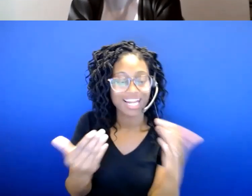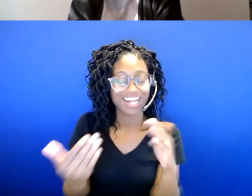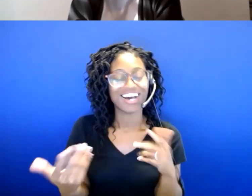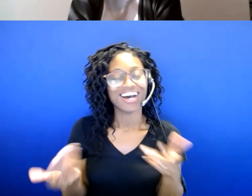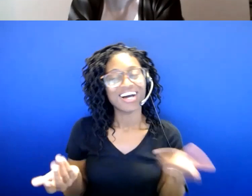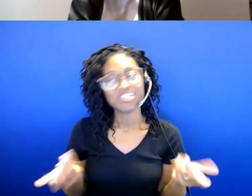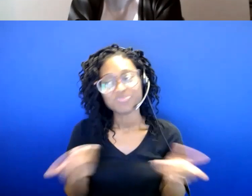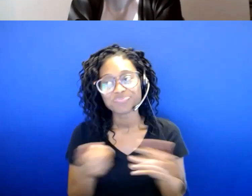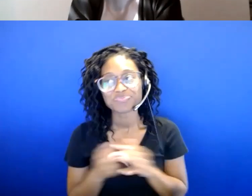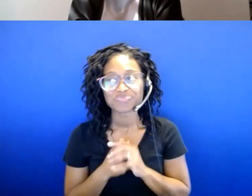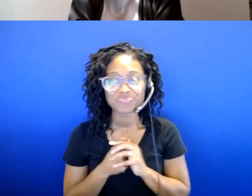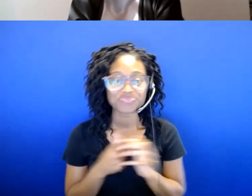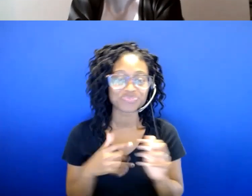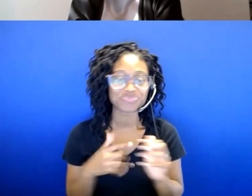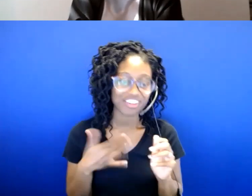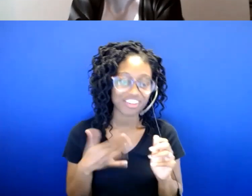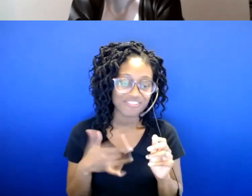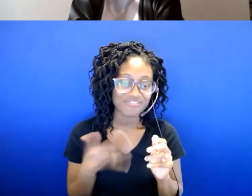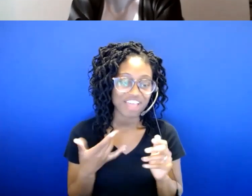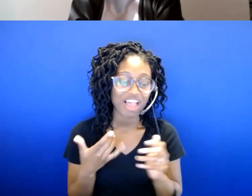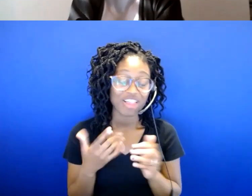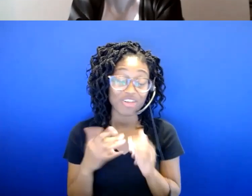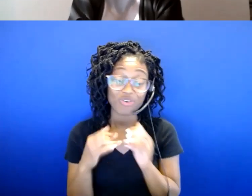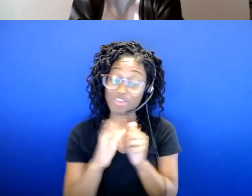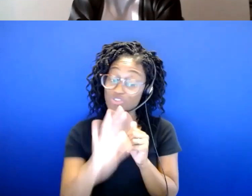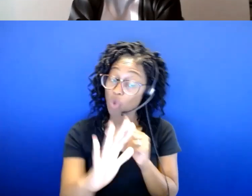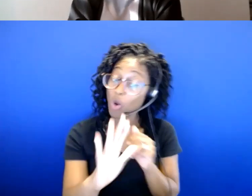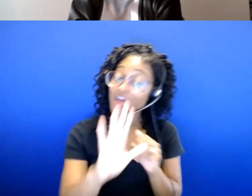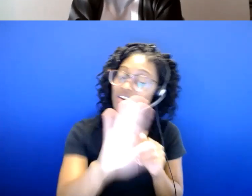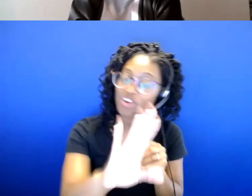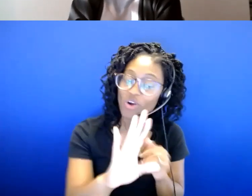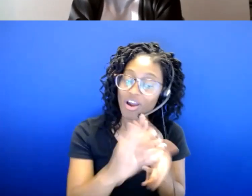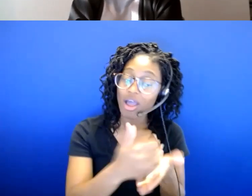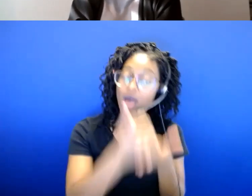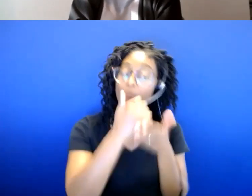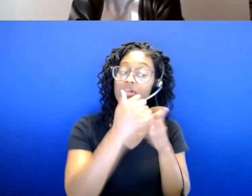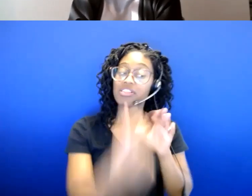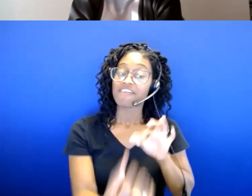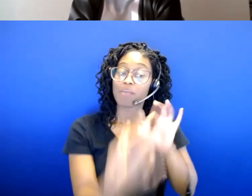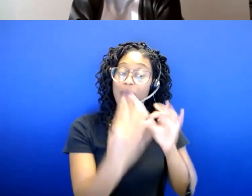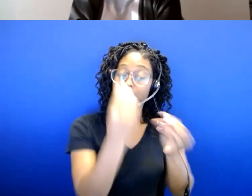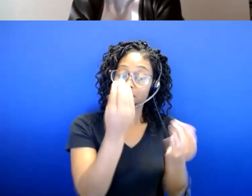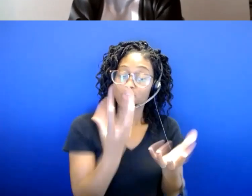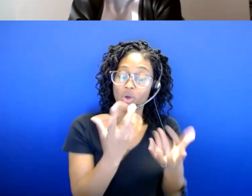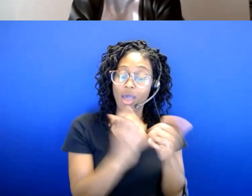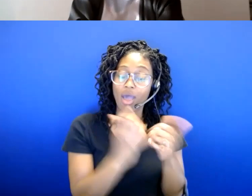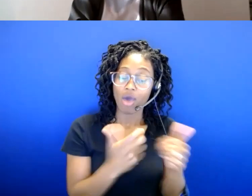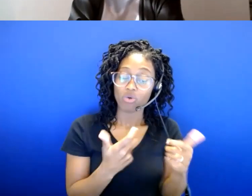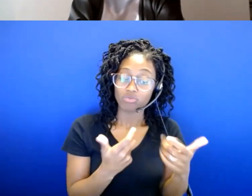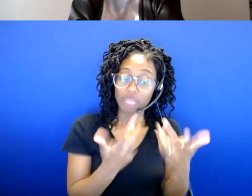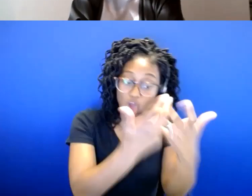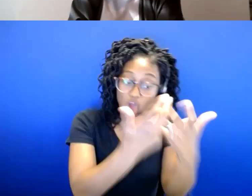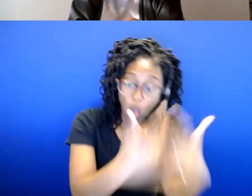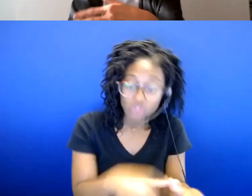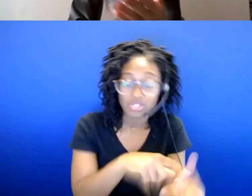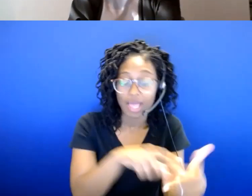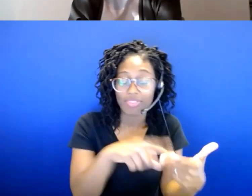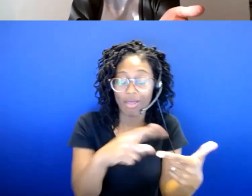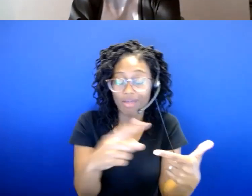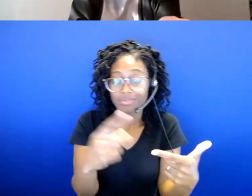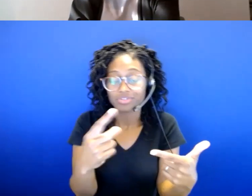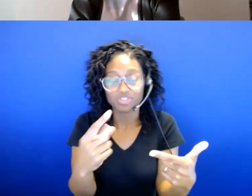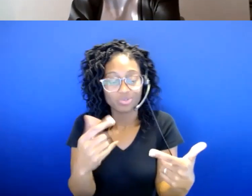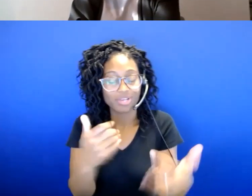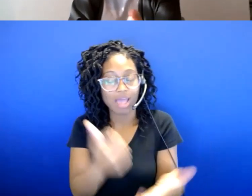feel with your feedback and collaboration can really stimulate and advance your